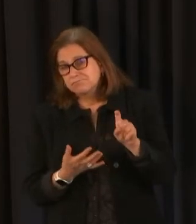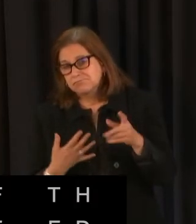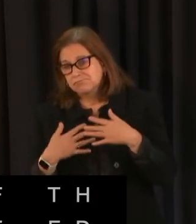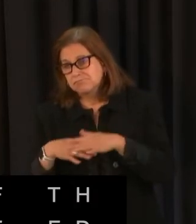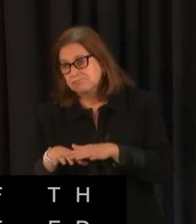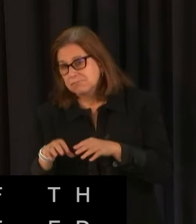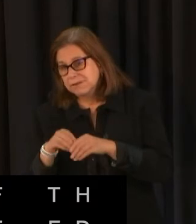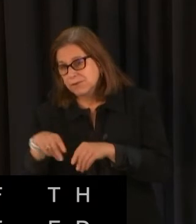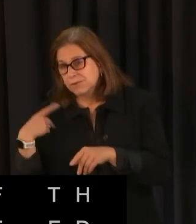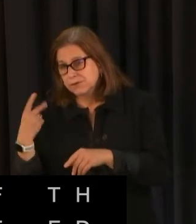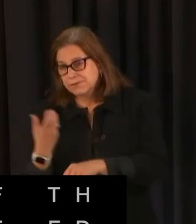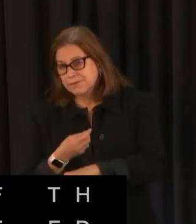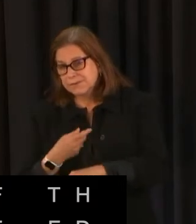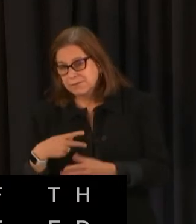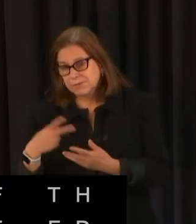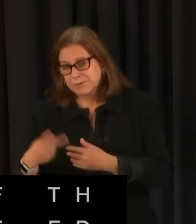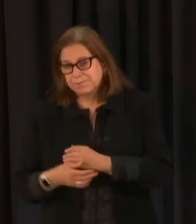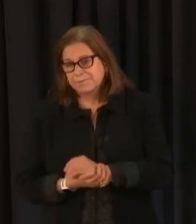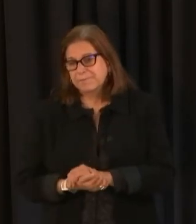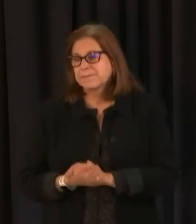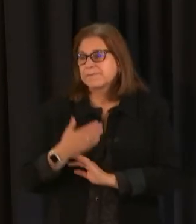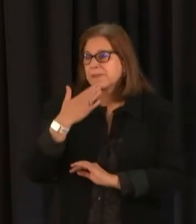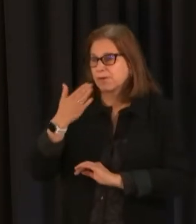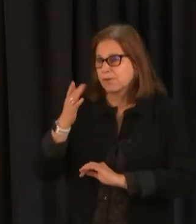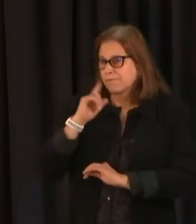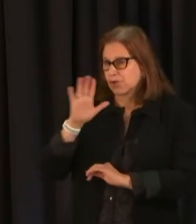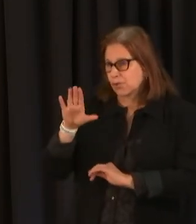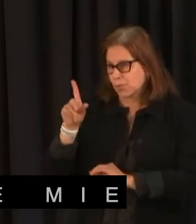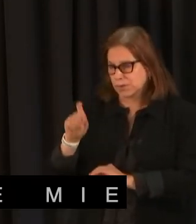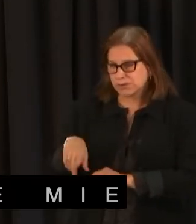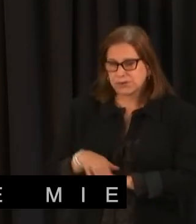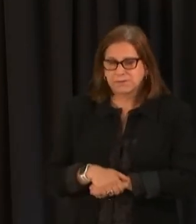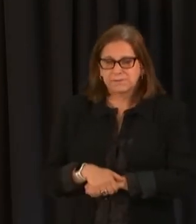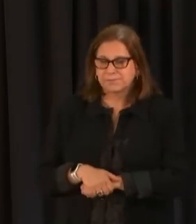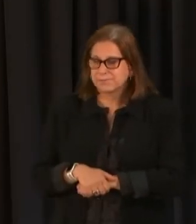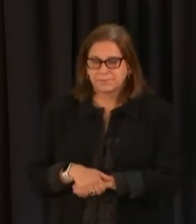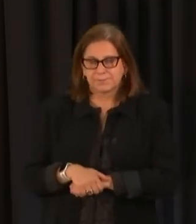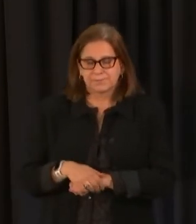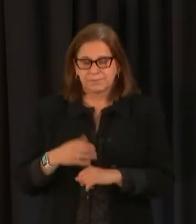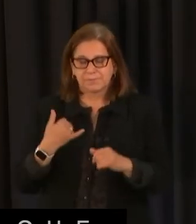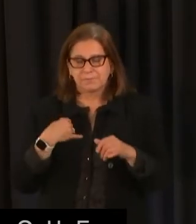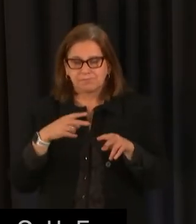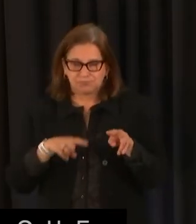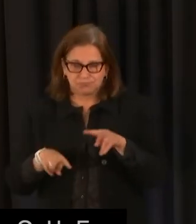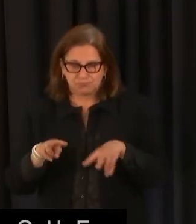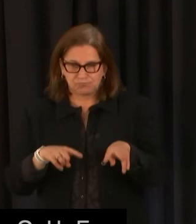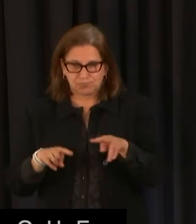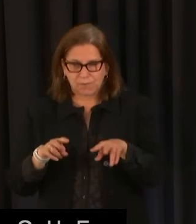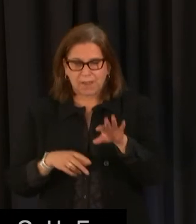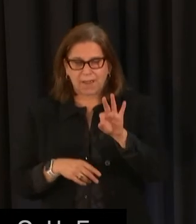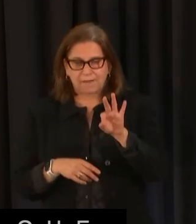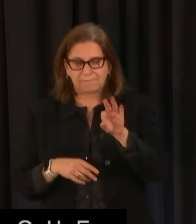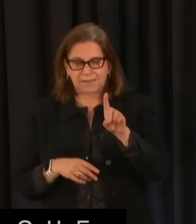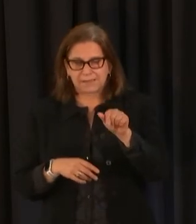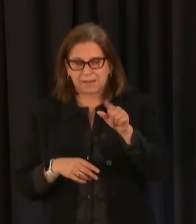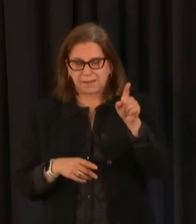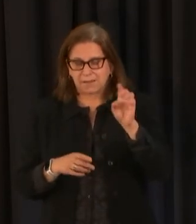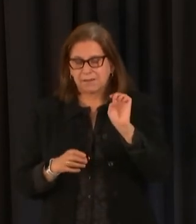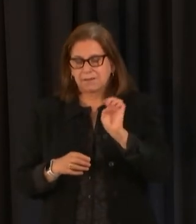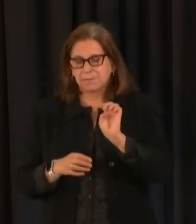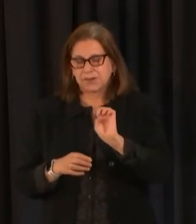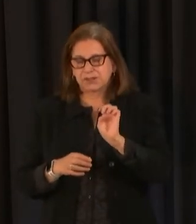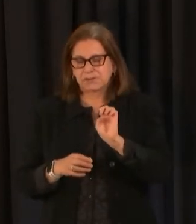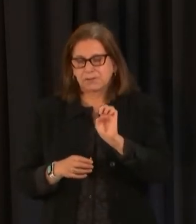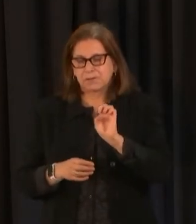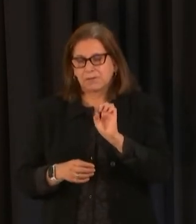D.C.? Sure. Thanks, James, for the question. We continue to monitor the FDA emergency use authorization